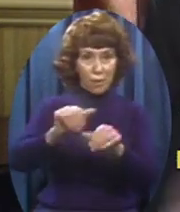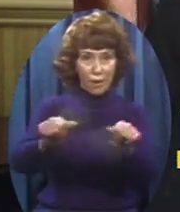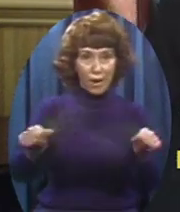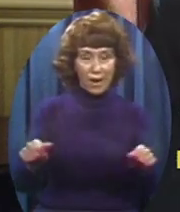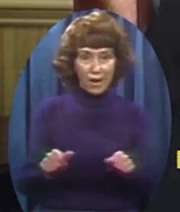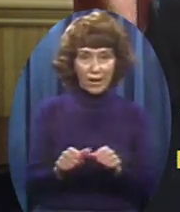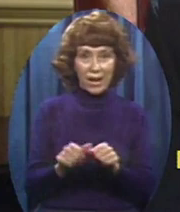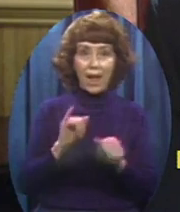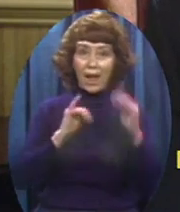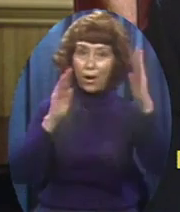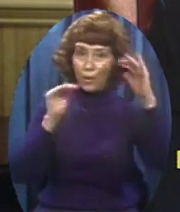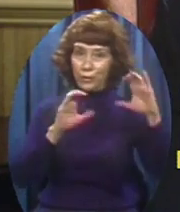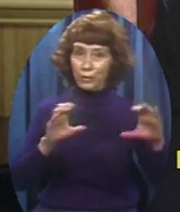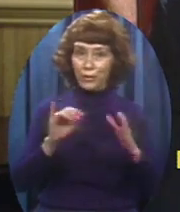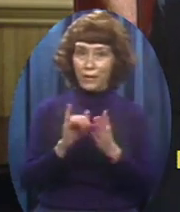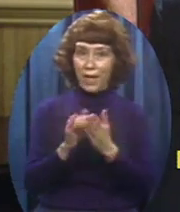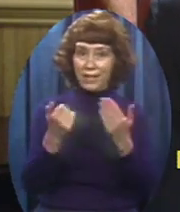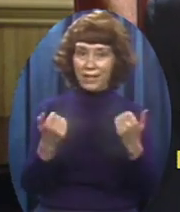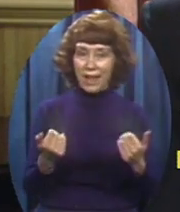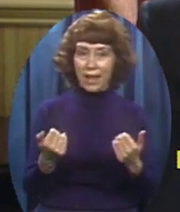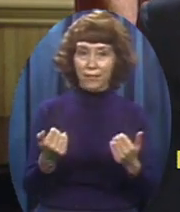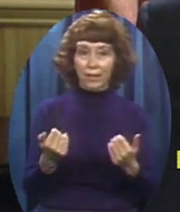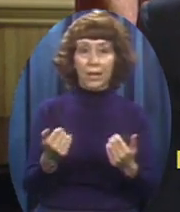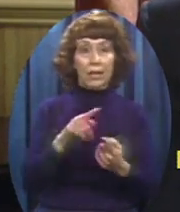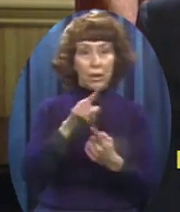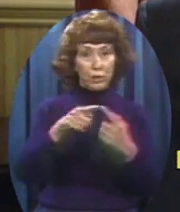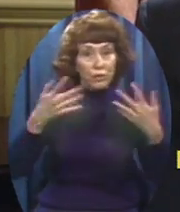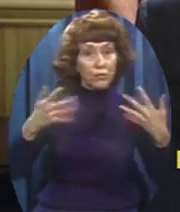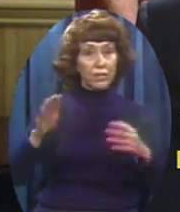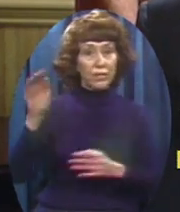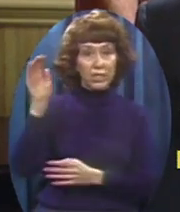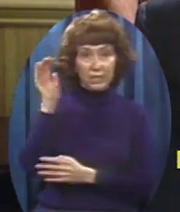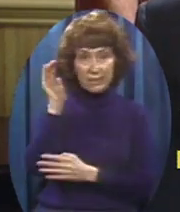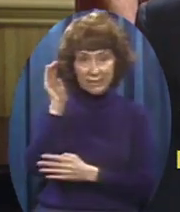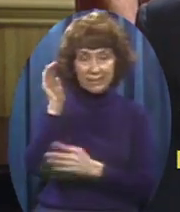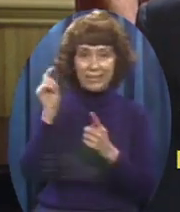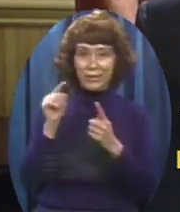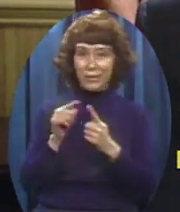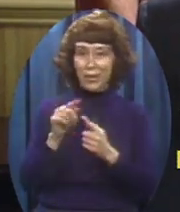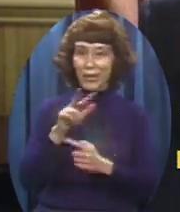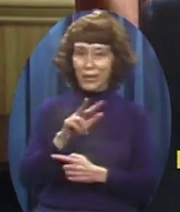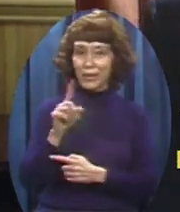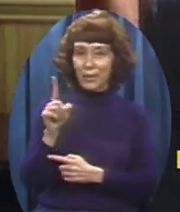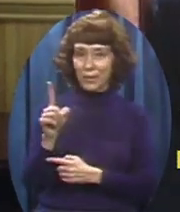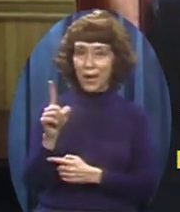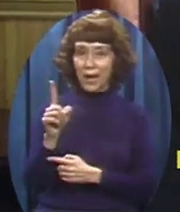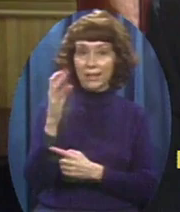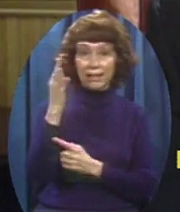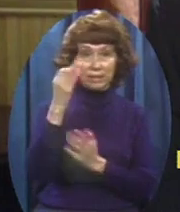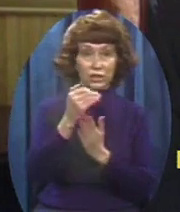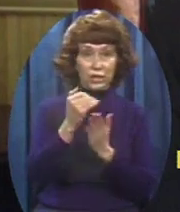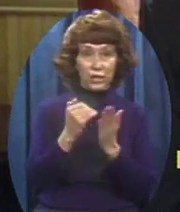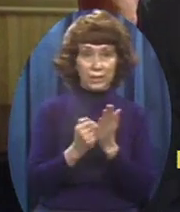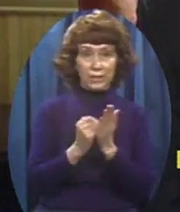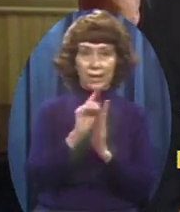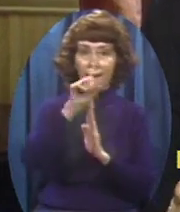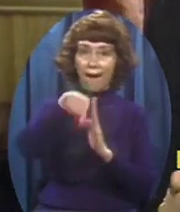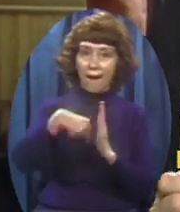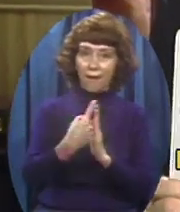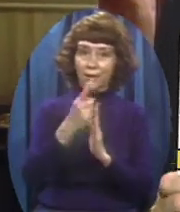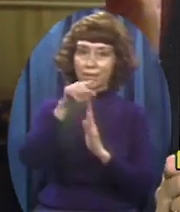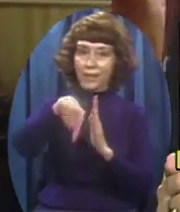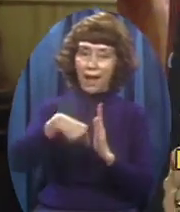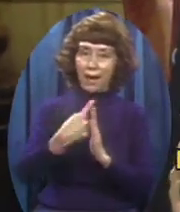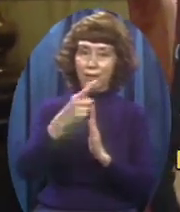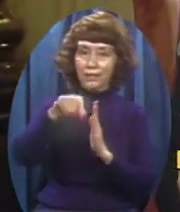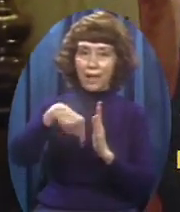going to do after you listen to these 31 sermons, and that will take you quite a while, after you've listened to these hours and hours of sermons from